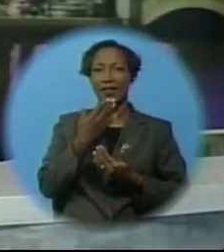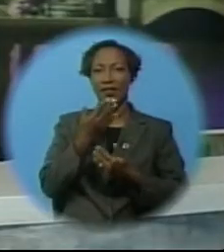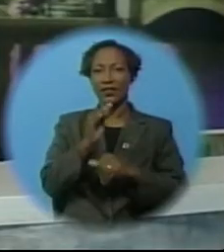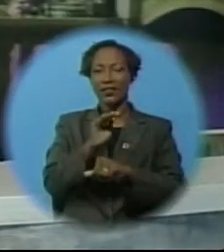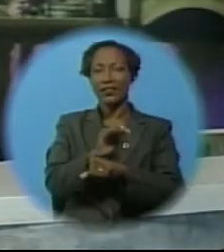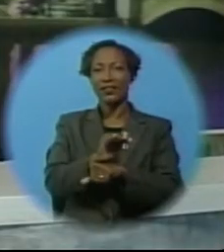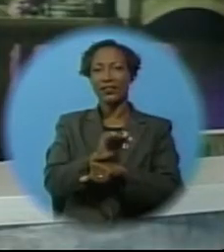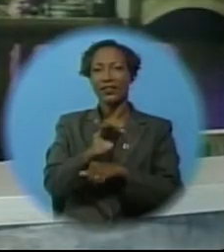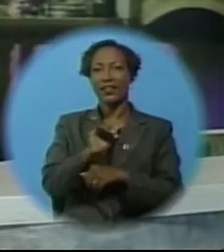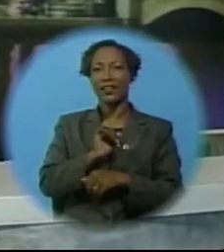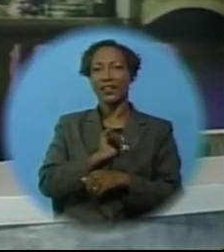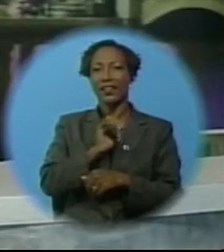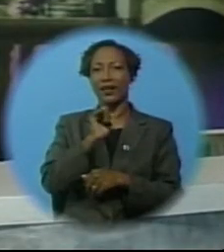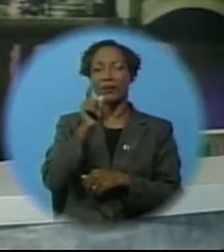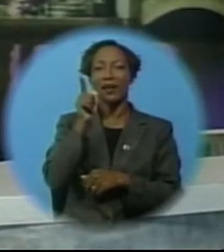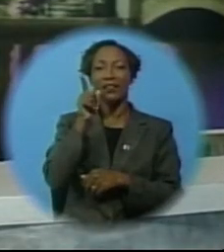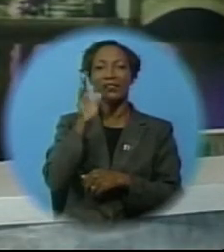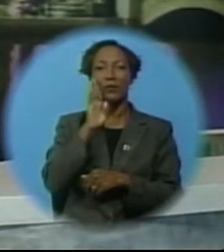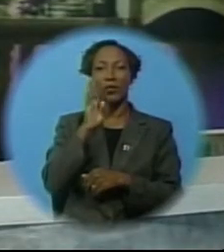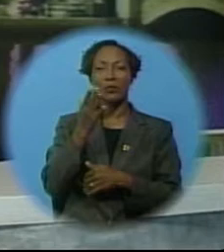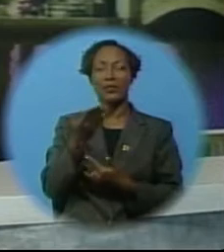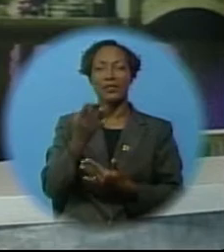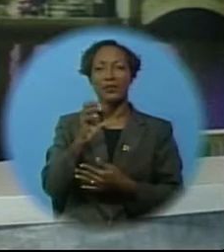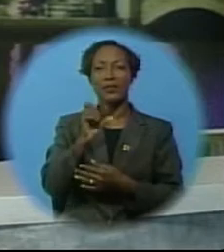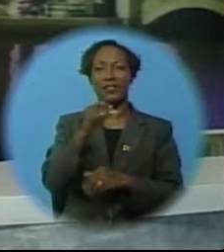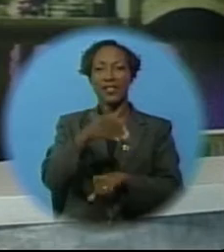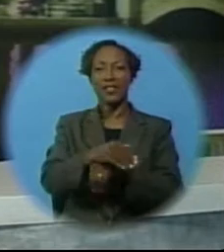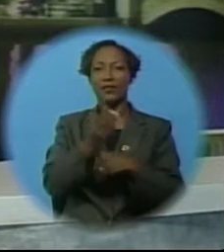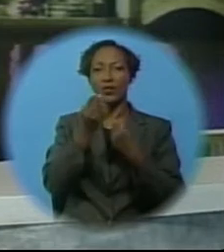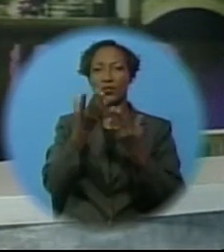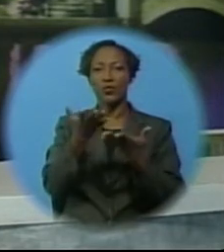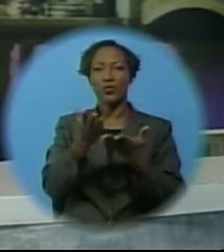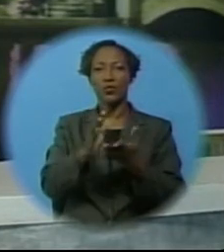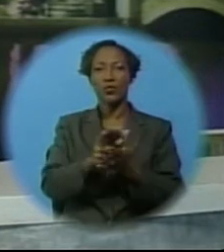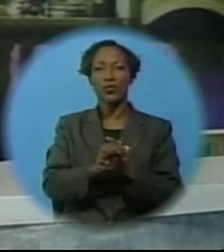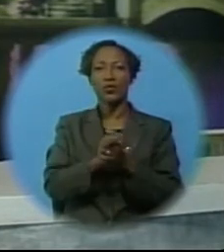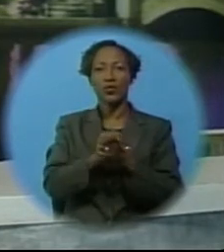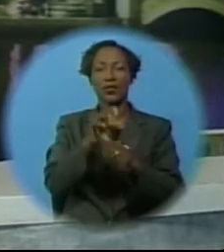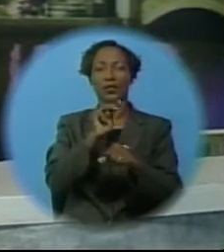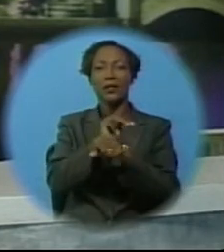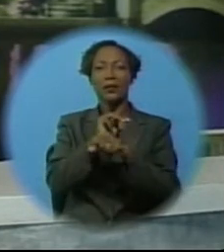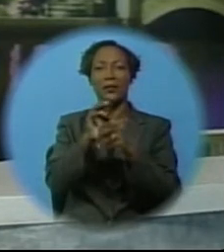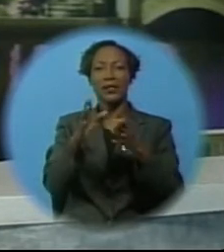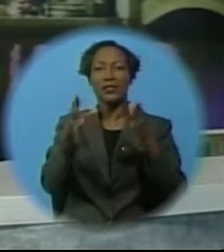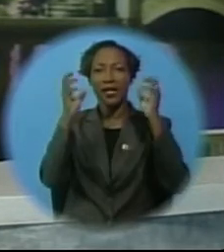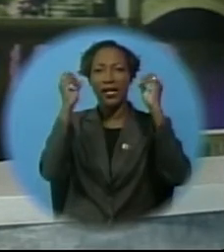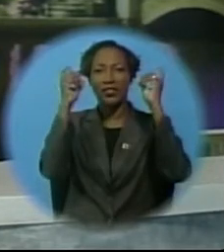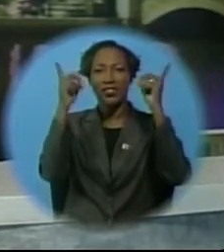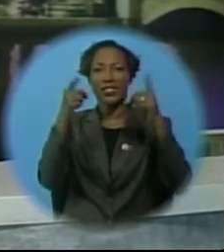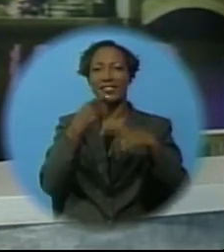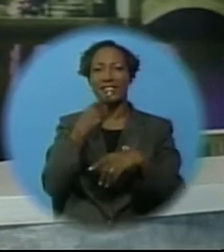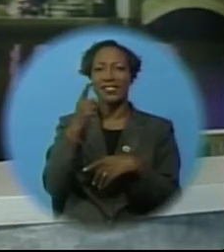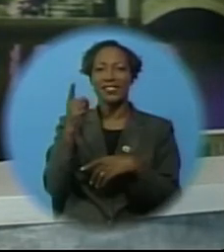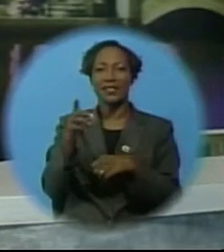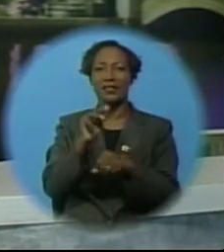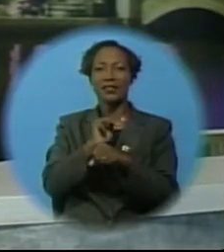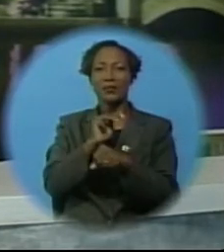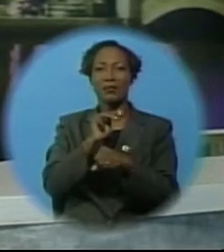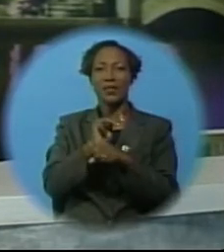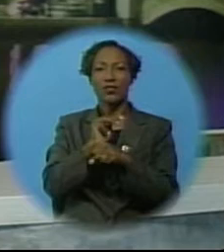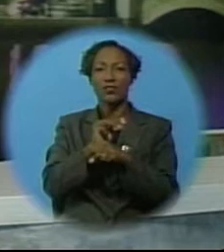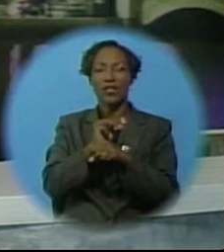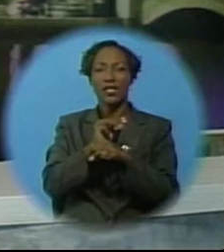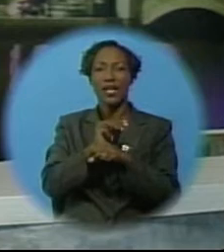Very good evening to you. I'm Lisa Broom. This is the CBC Evening News. In our top story tonight, the Minister of Education says